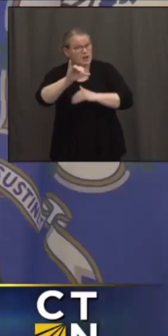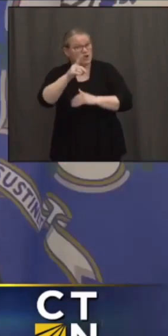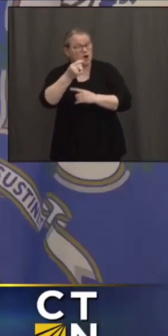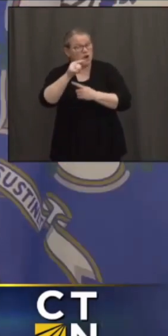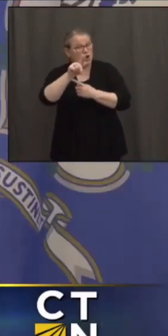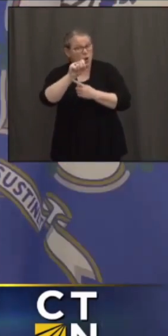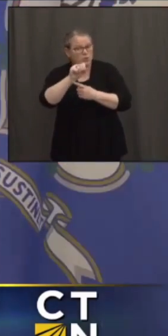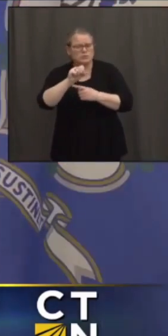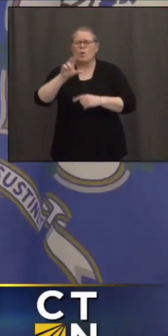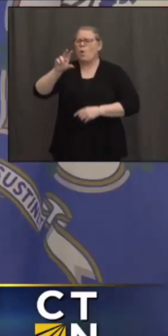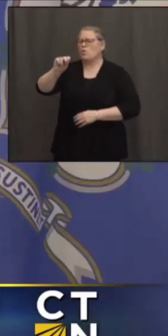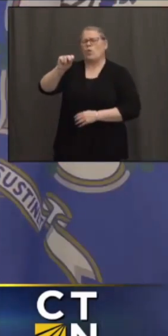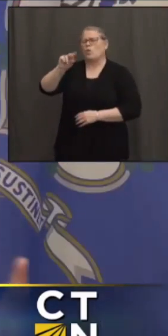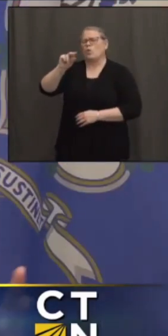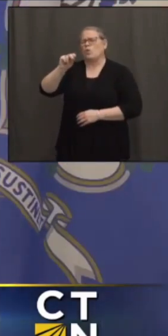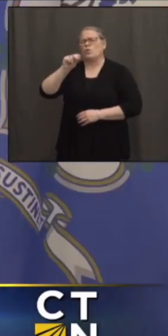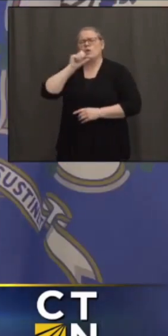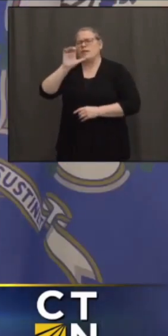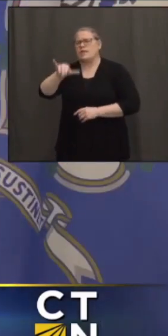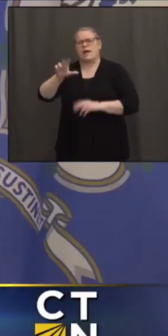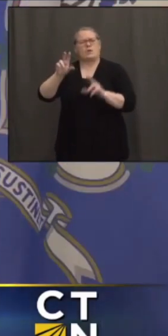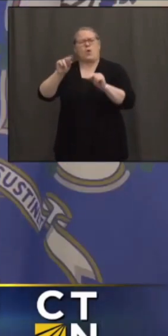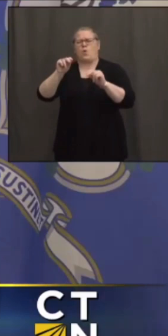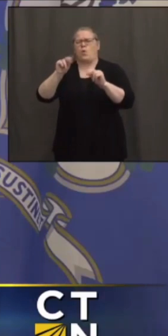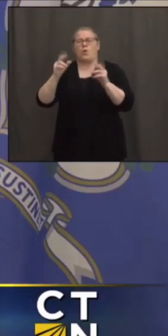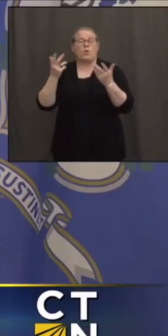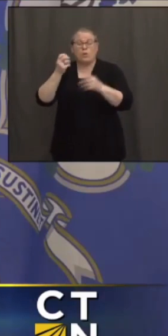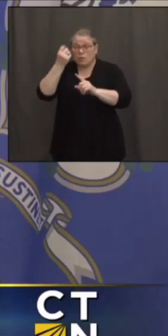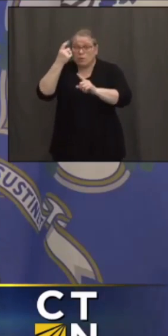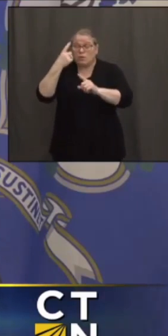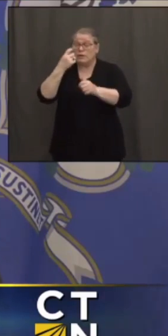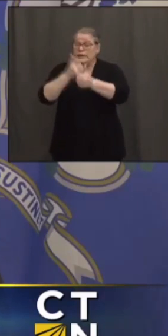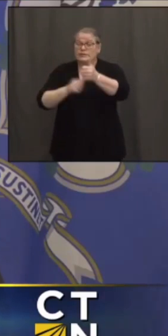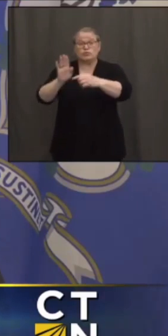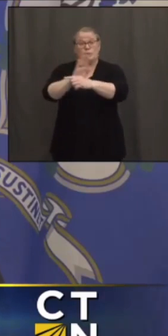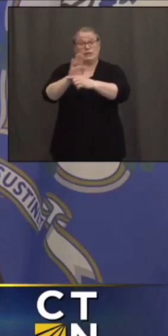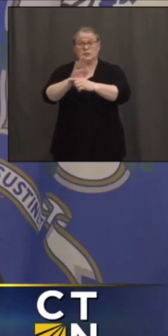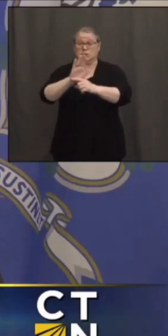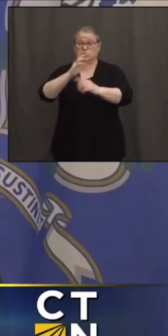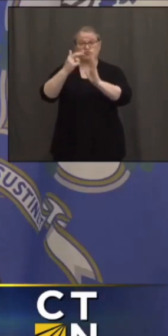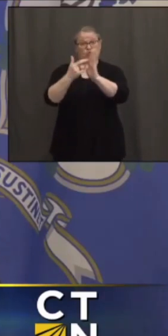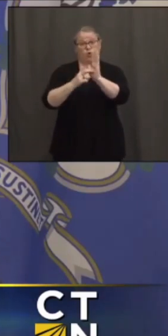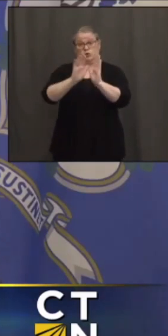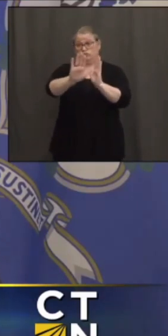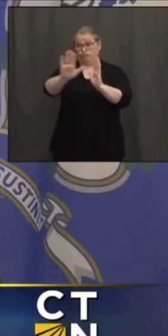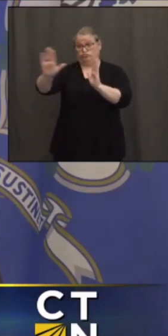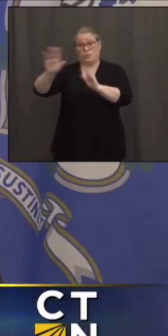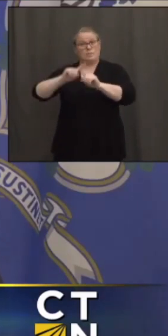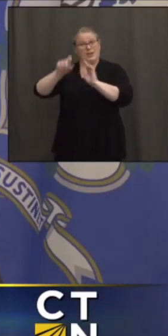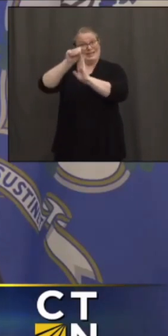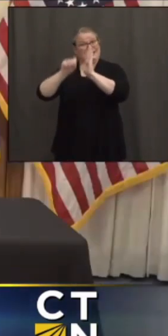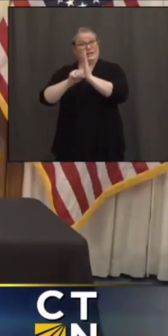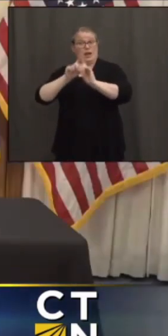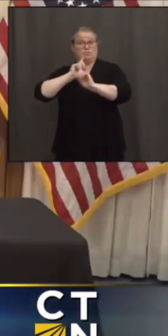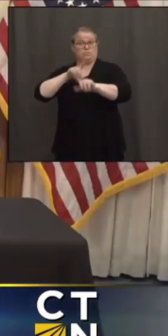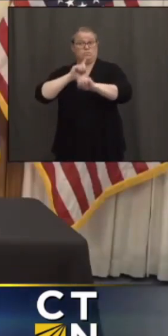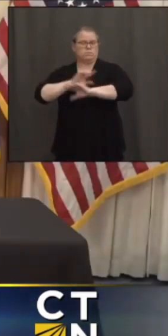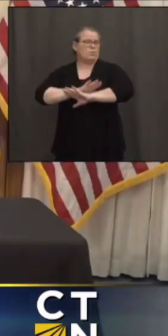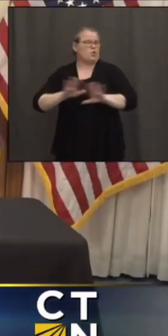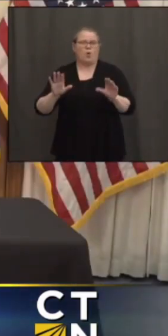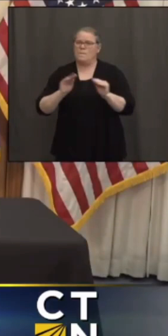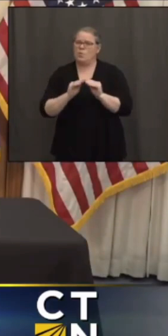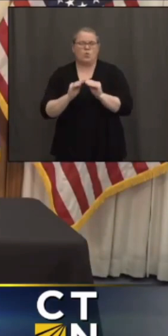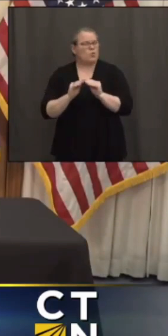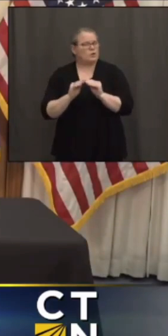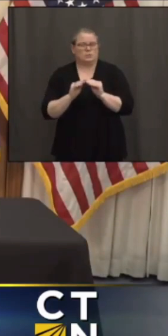no requirements on that. Different venues may have their own rules, but there are no requirements there.